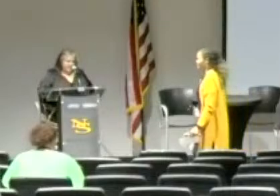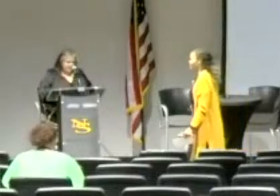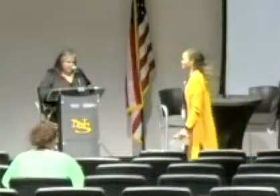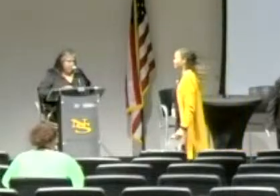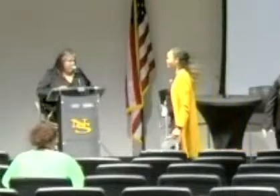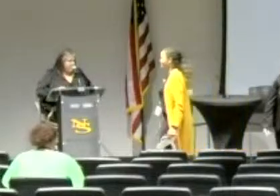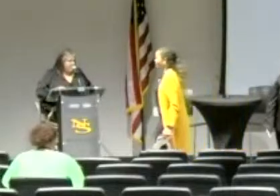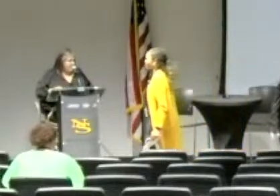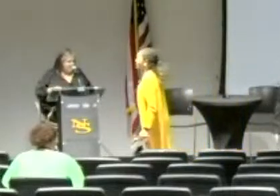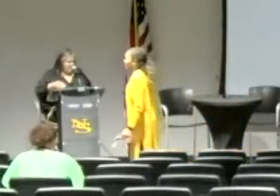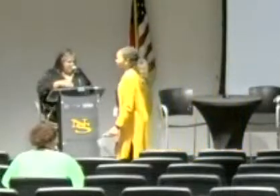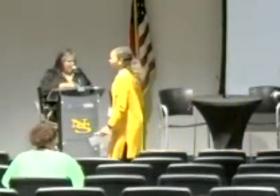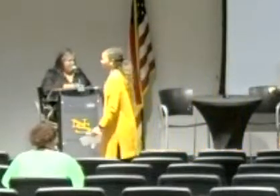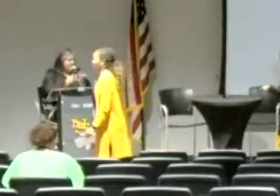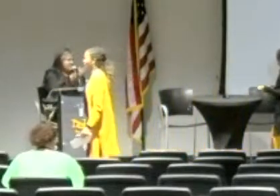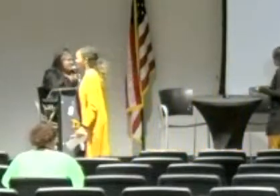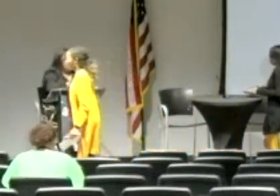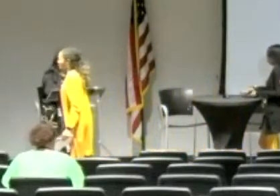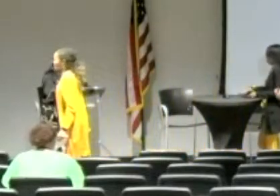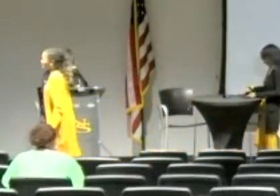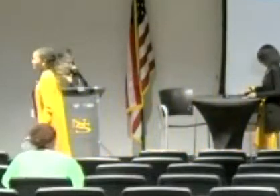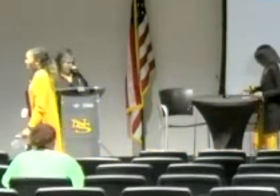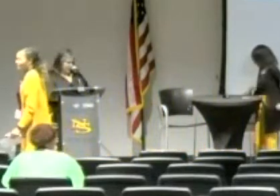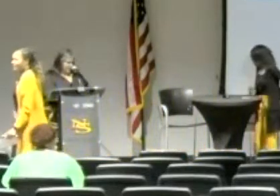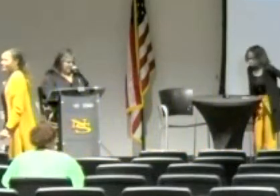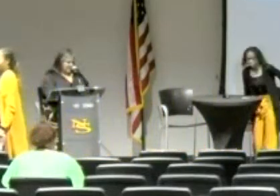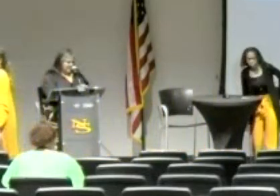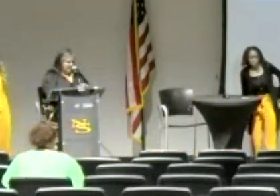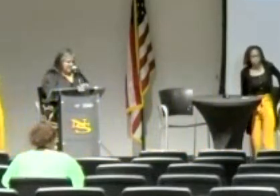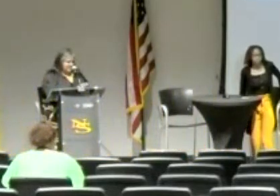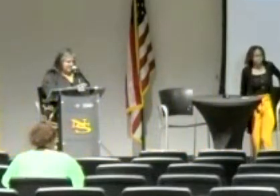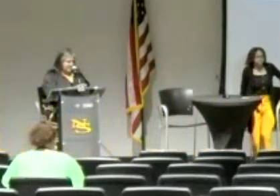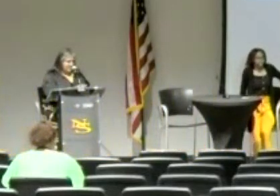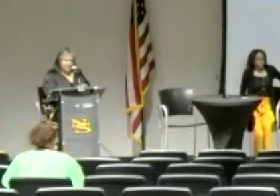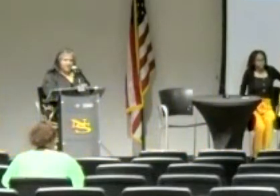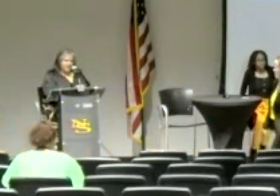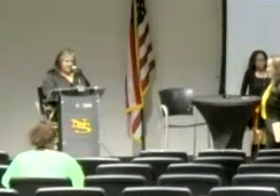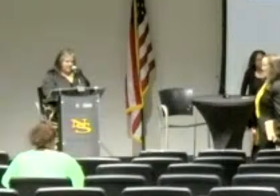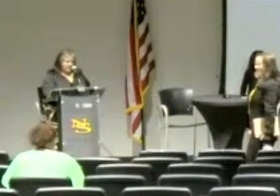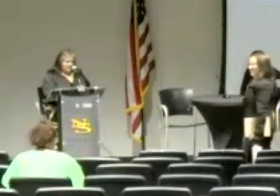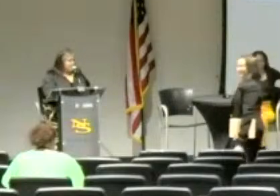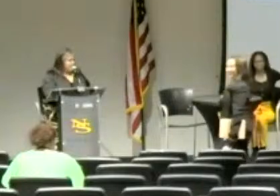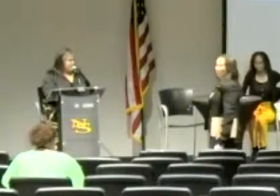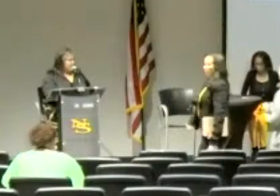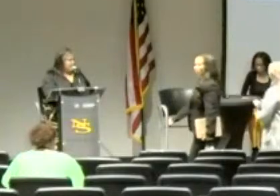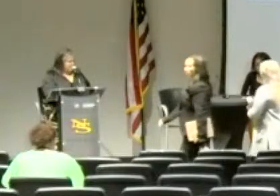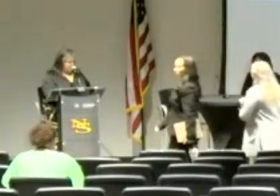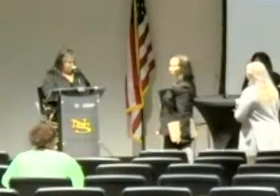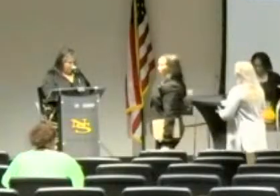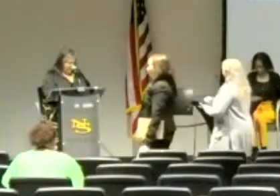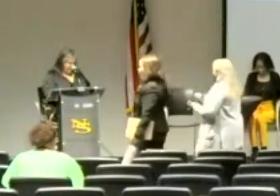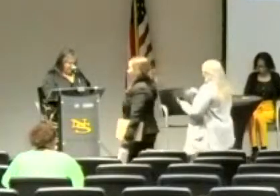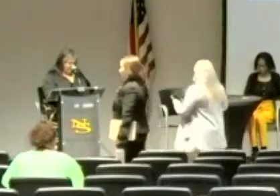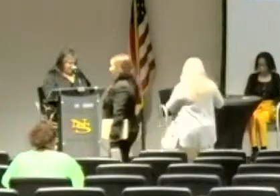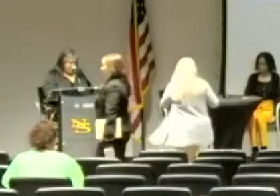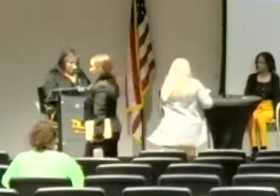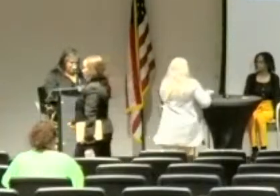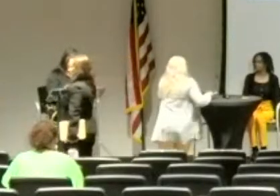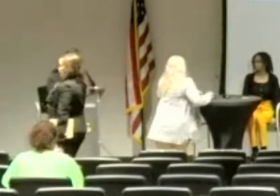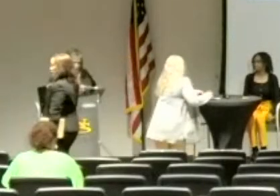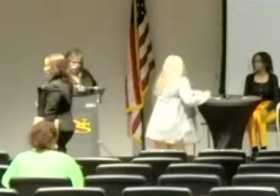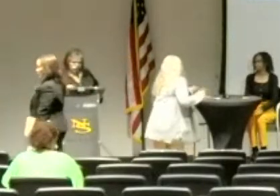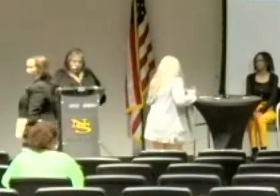All right, good morning, panelists. Come up and take a seat. We're gonna jump right into panel number